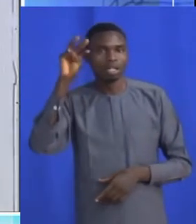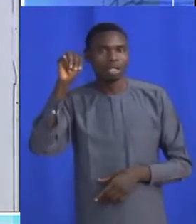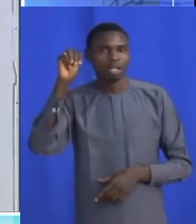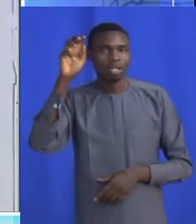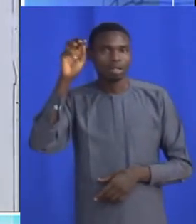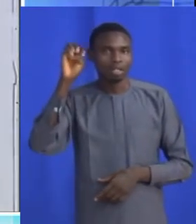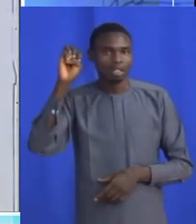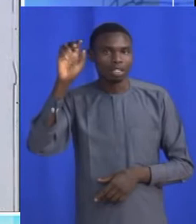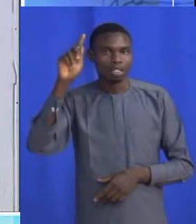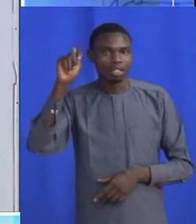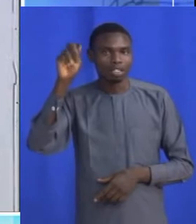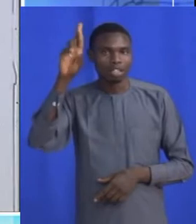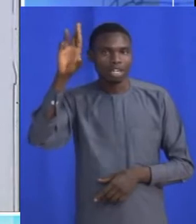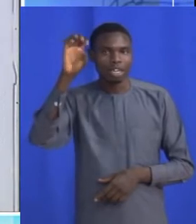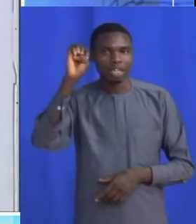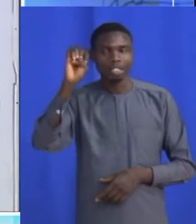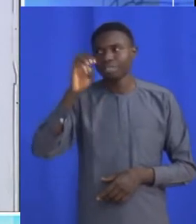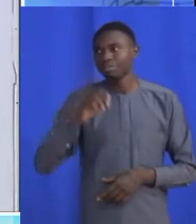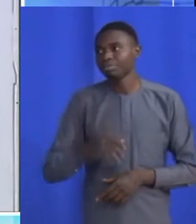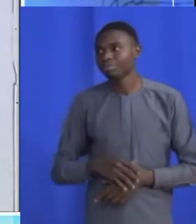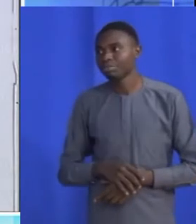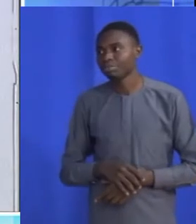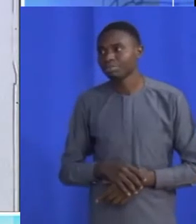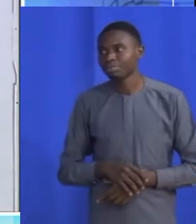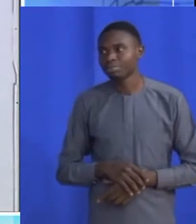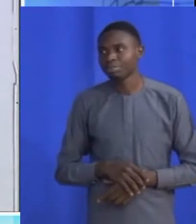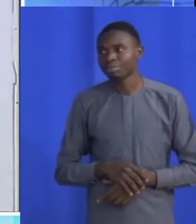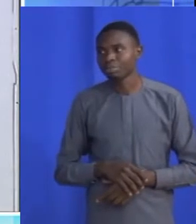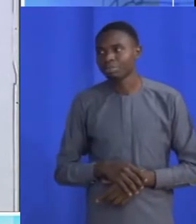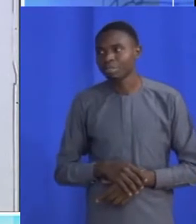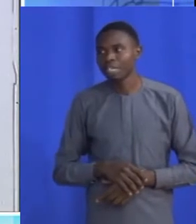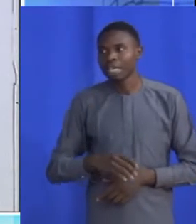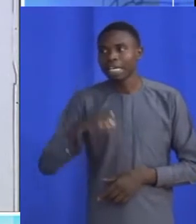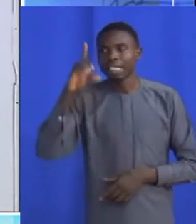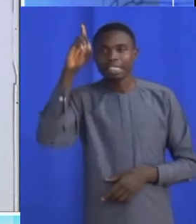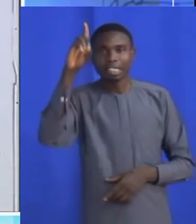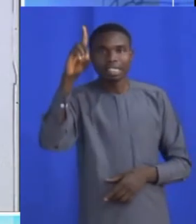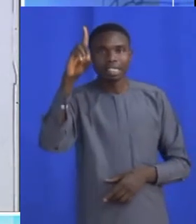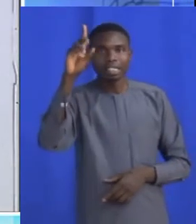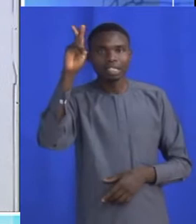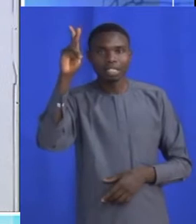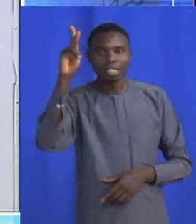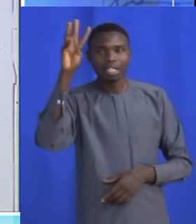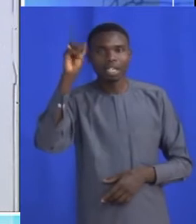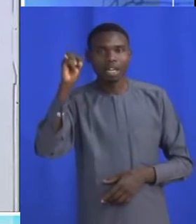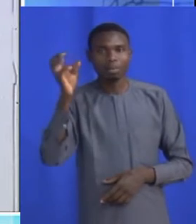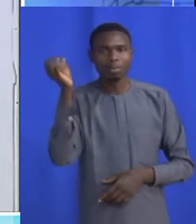Yes, rule of law is very germane, very important, very needed, is needed, is necessary in